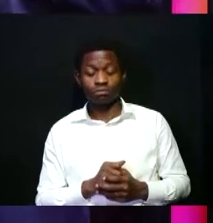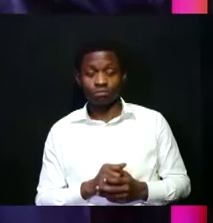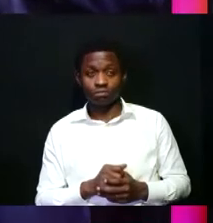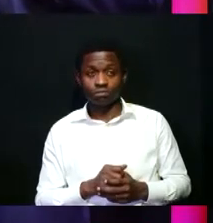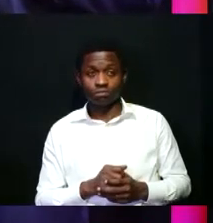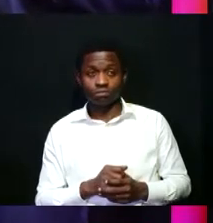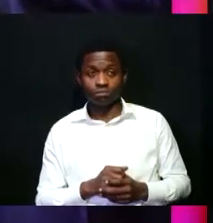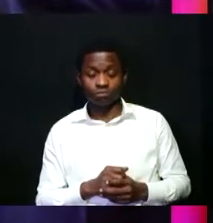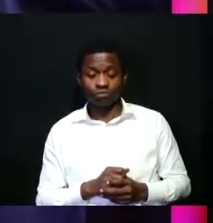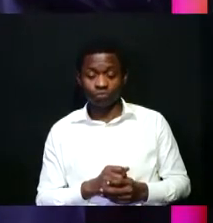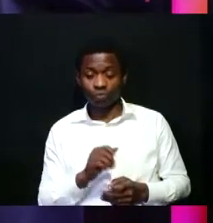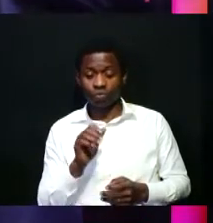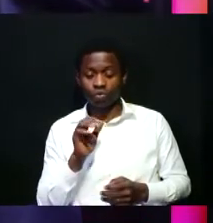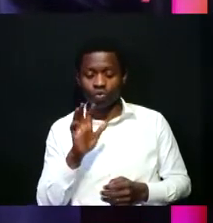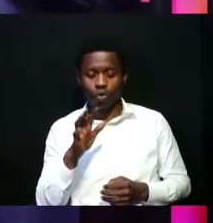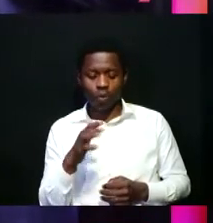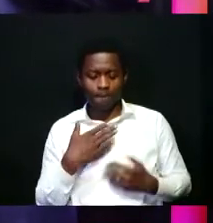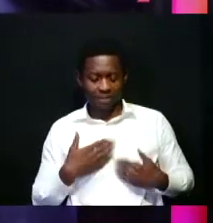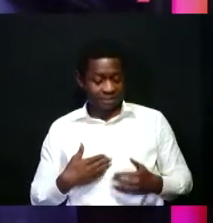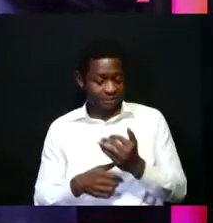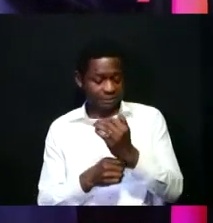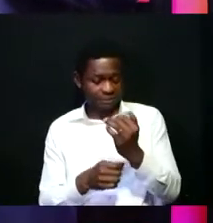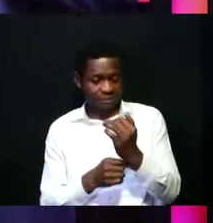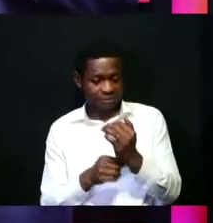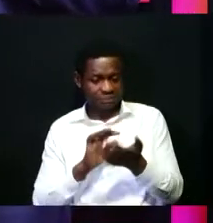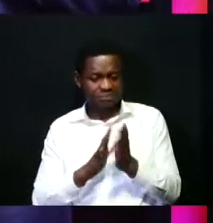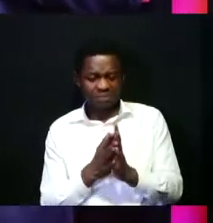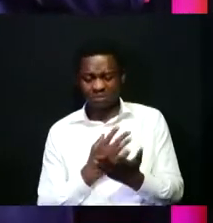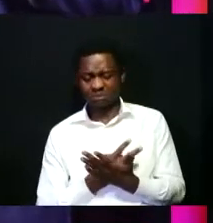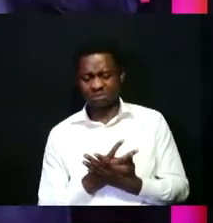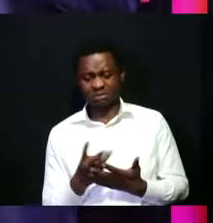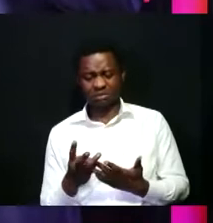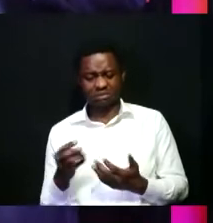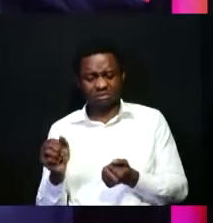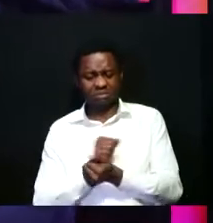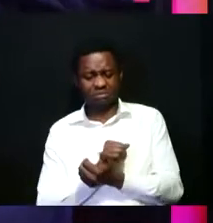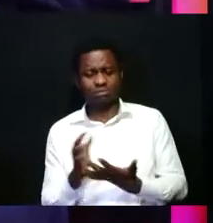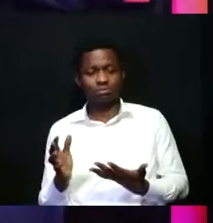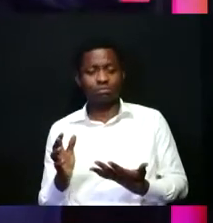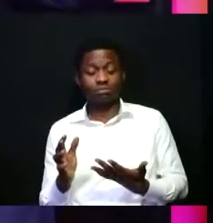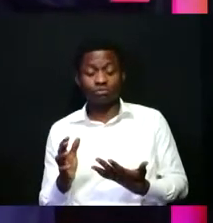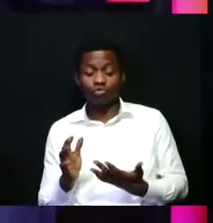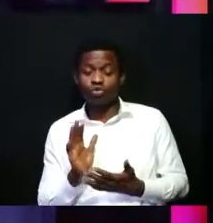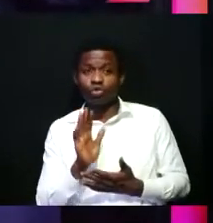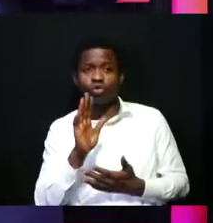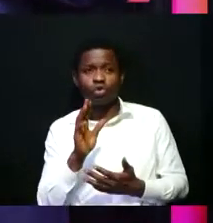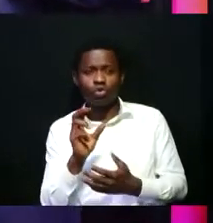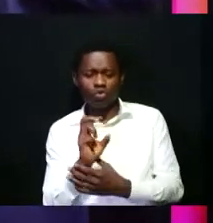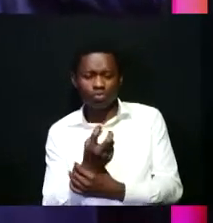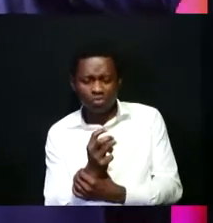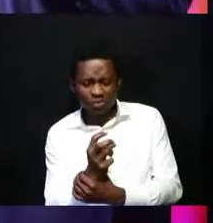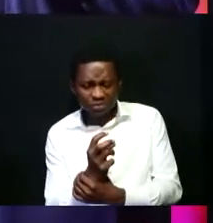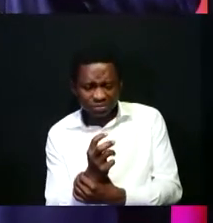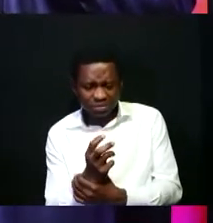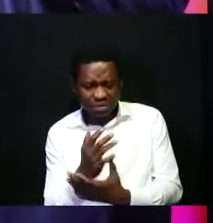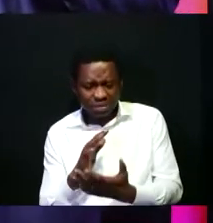wastes away to nothing. Ni hunam fong aye hununa. And their bones, once hidden, now